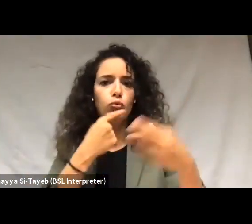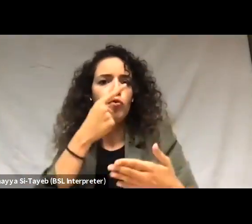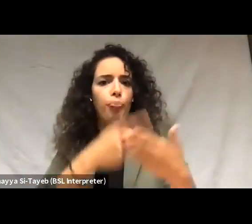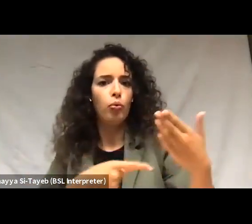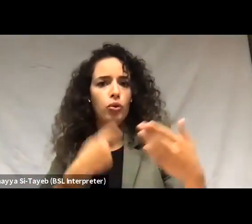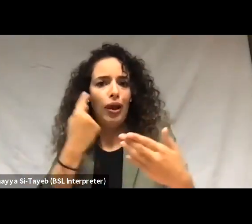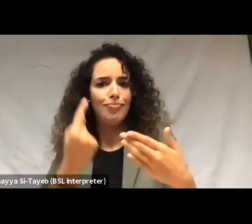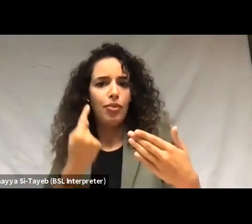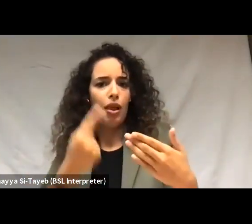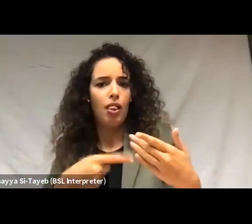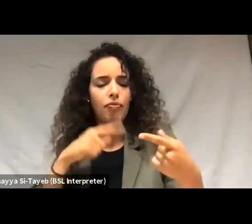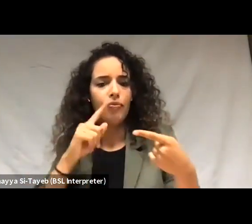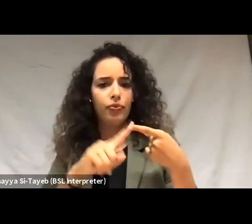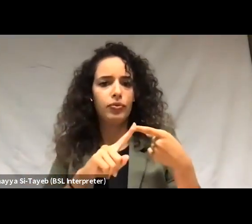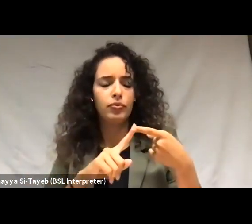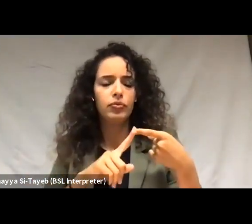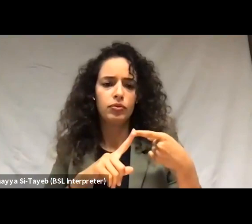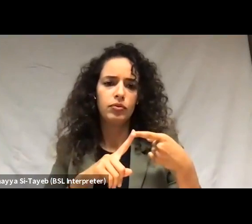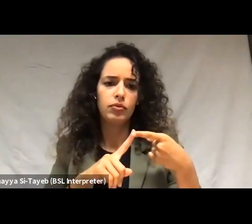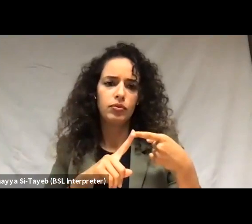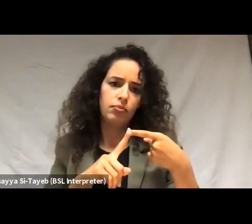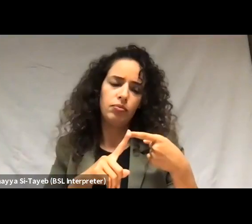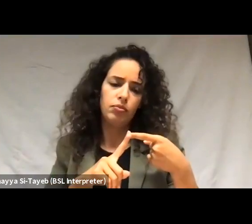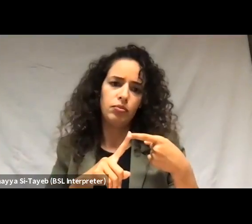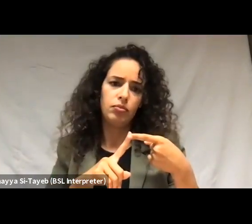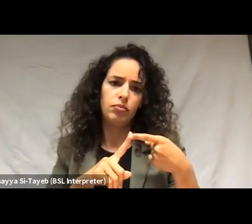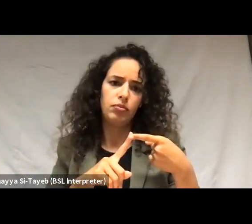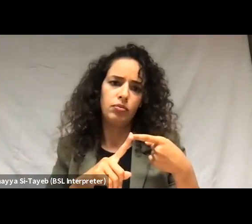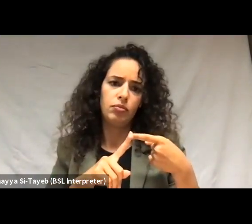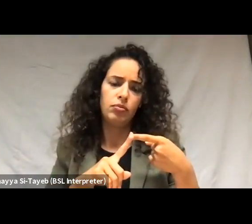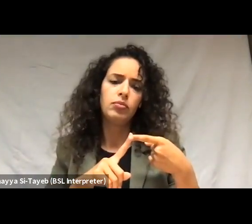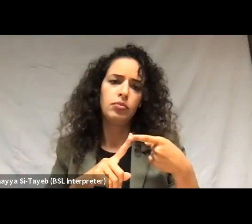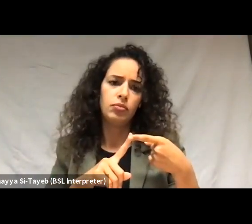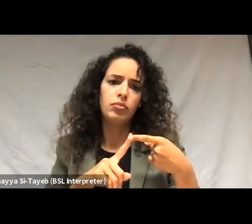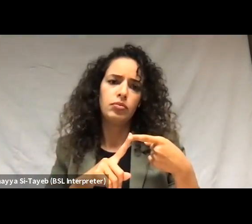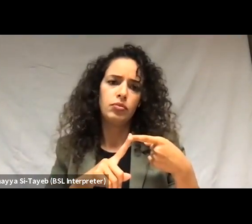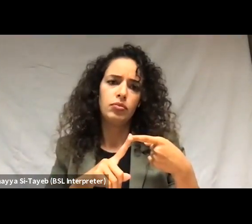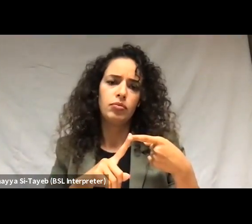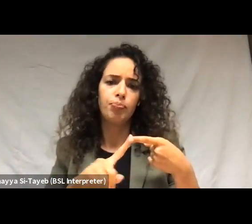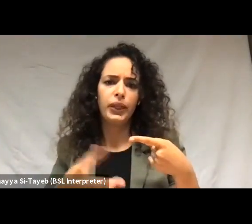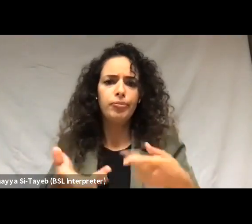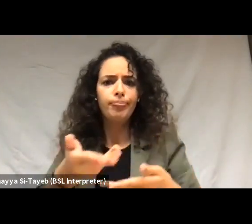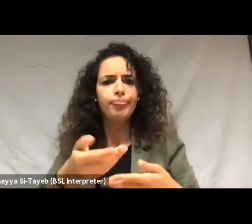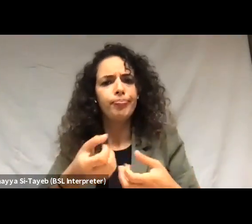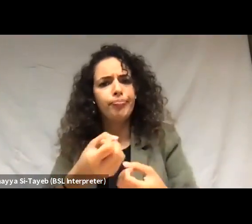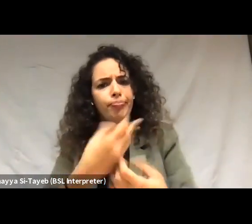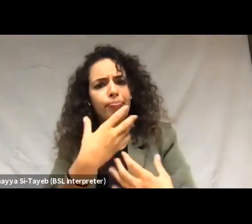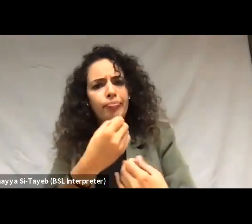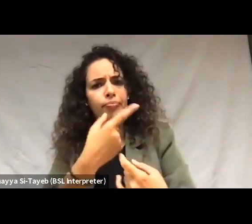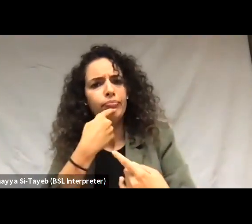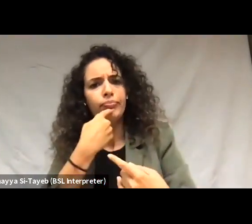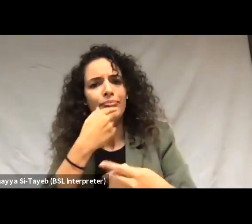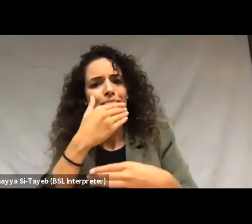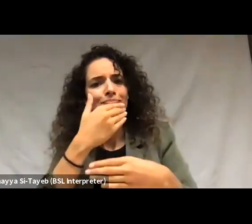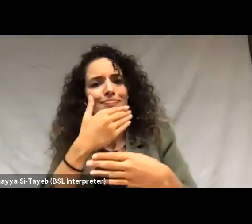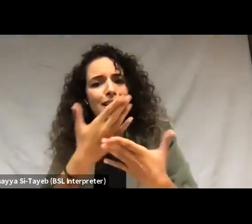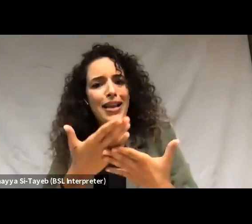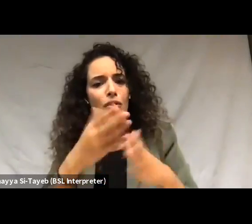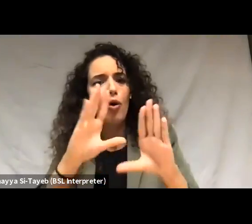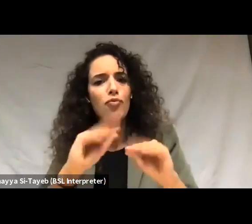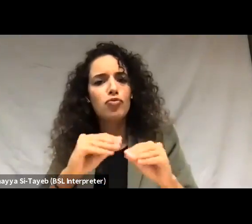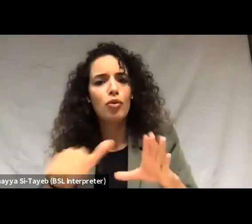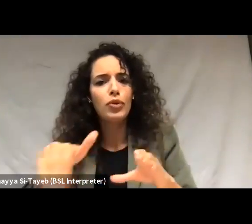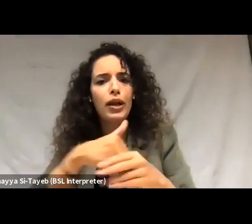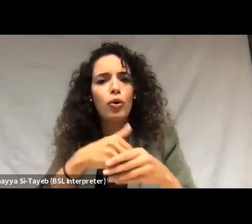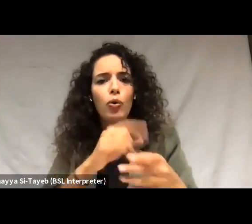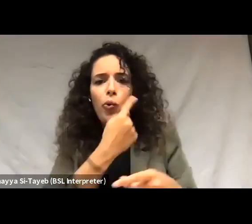He basically said to us that one of the things he no longer does is include witness statements in his reporting in